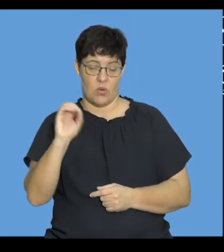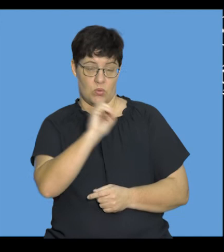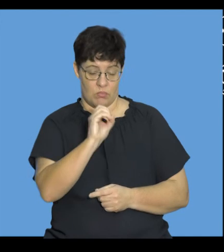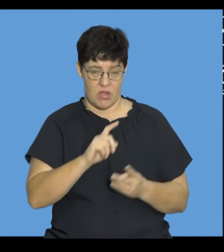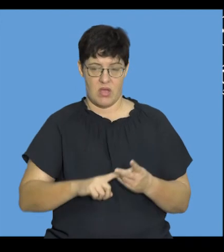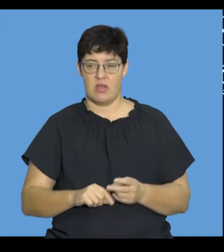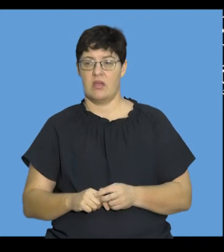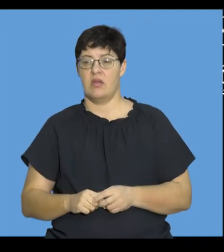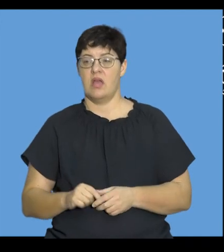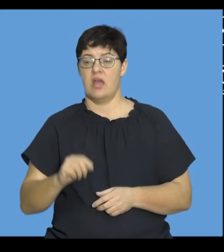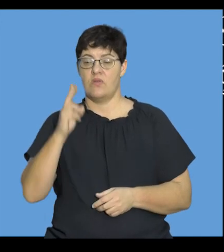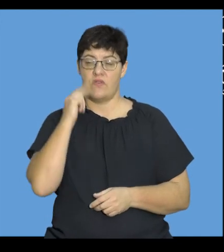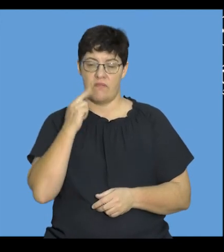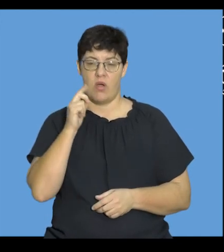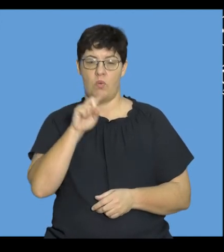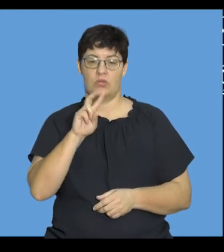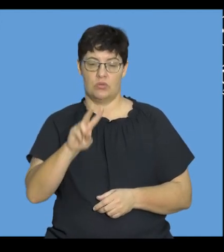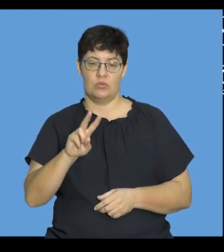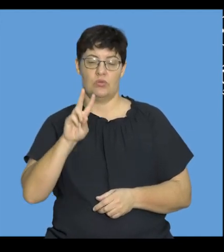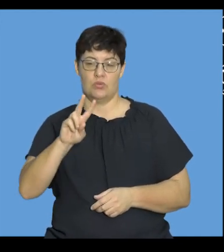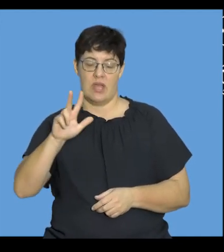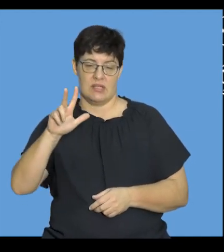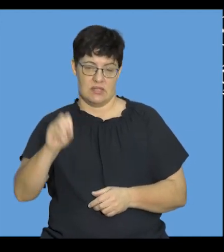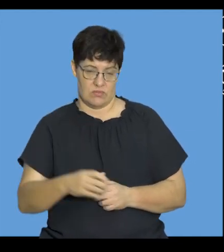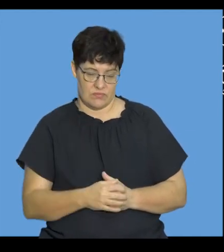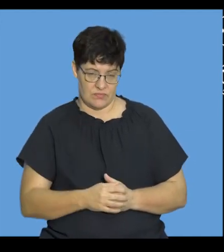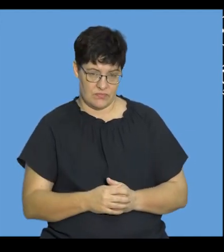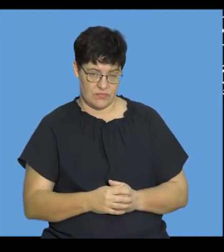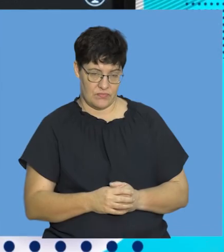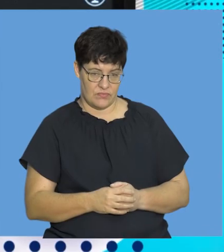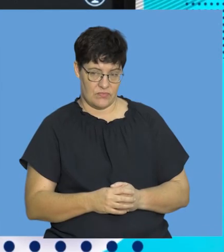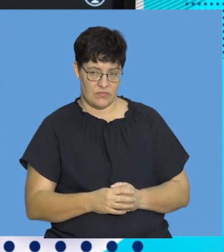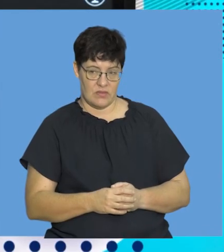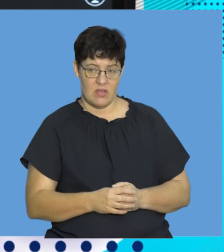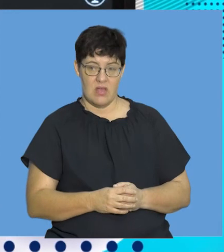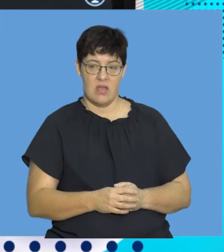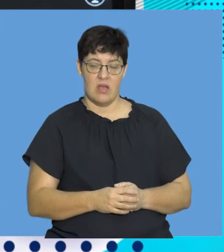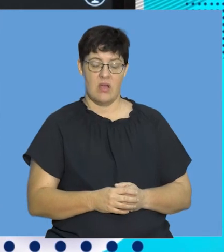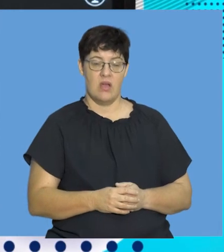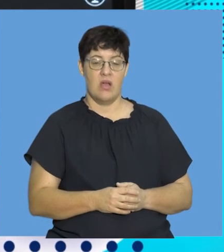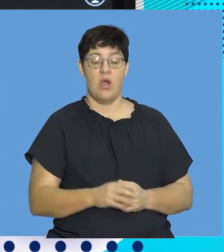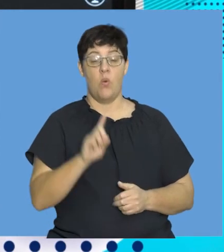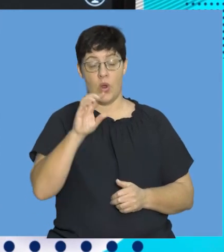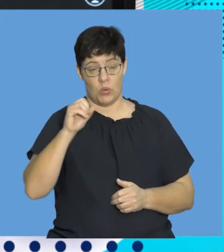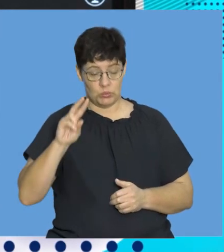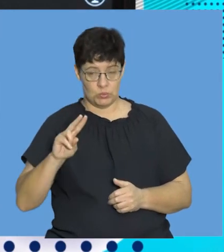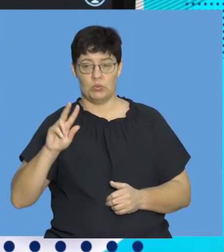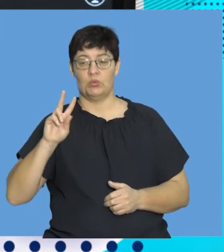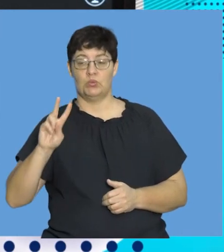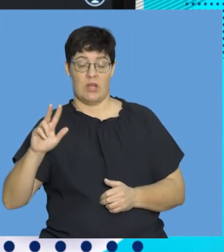102,280. What do we now do? Watch. You now take that debtors collection